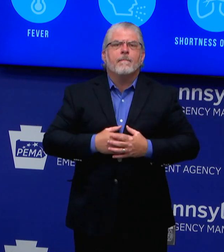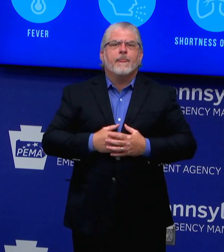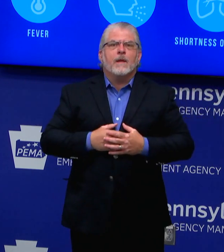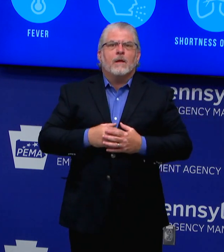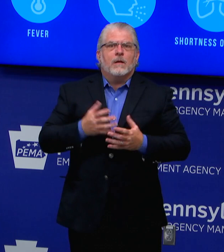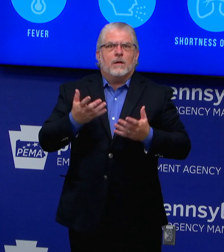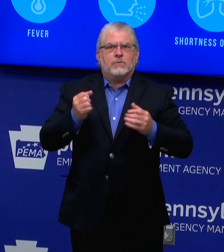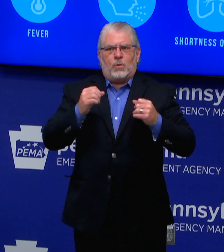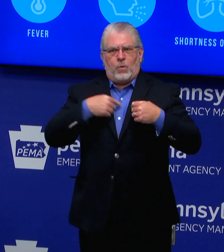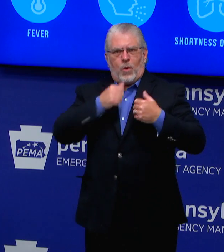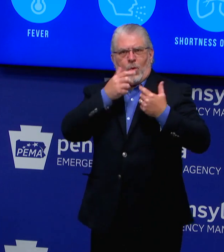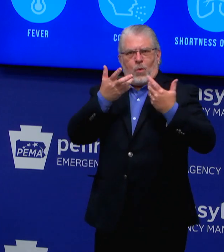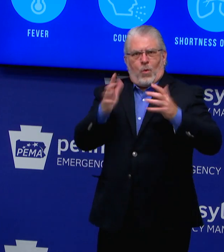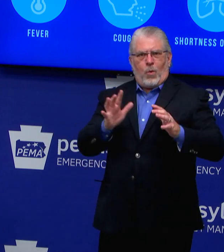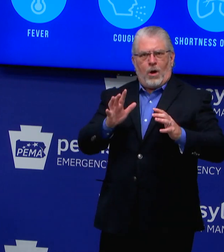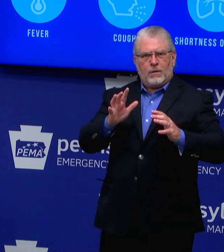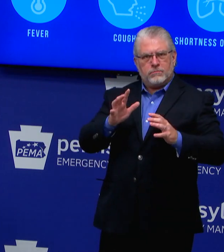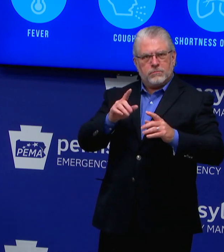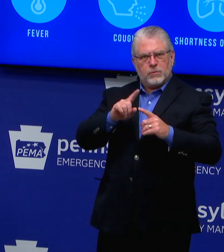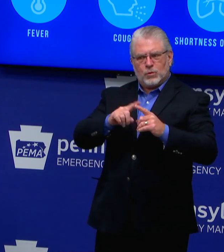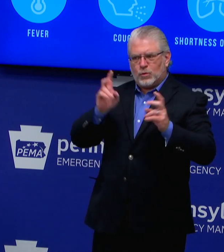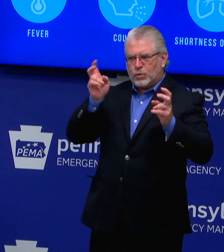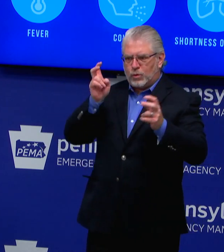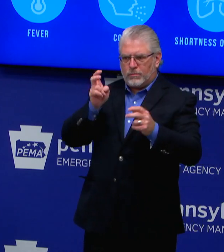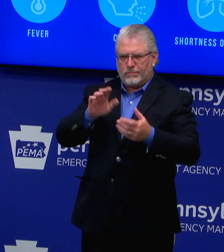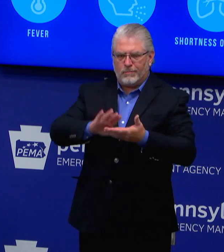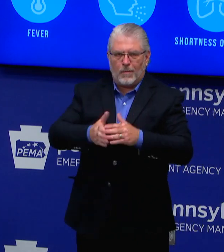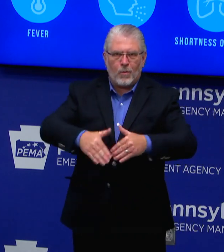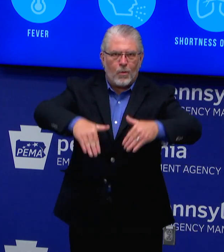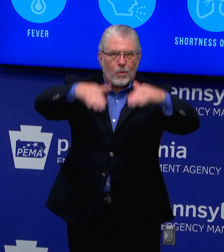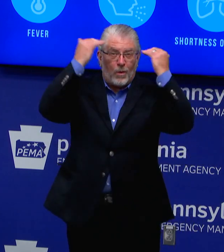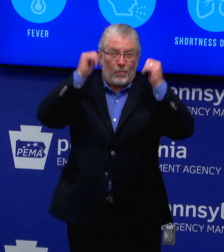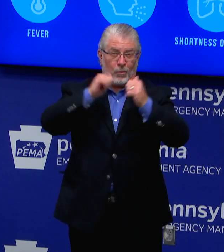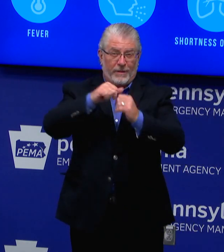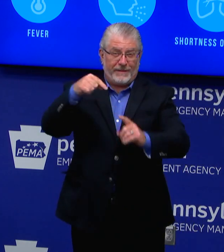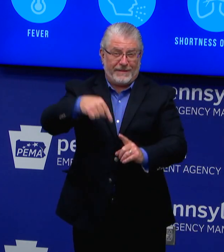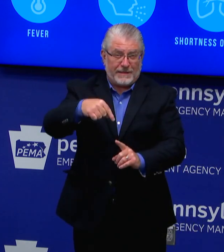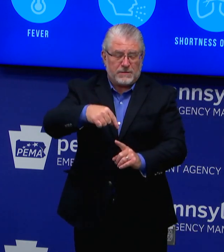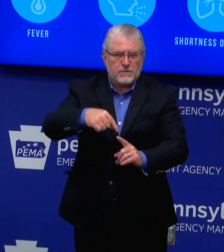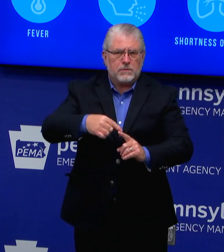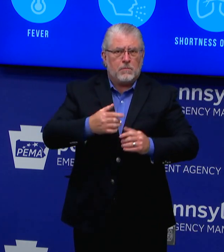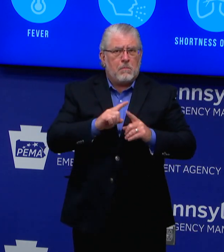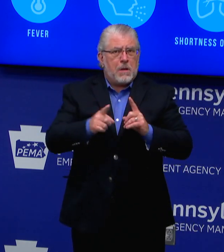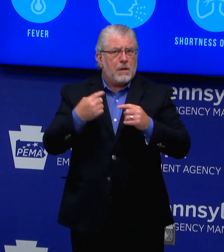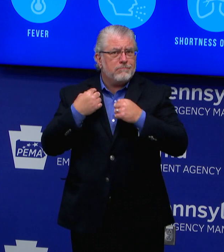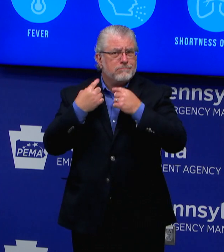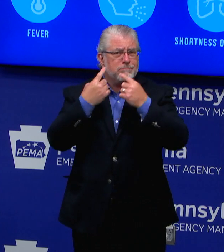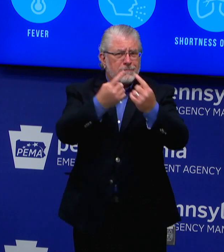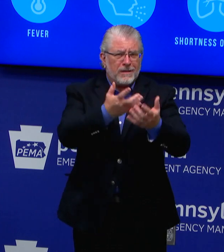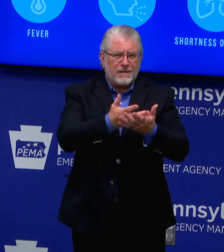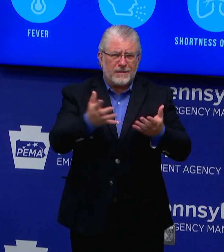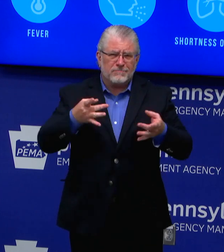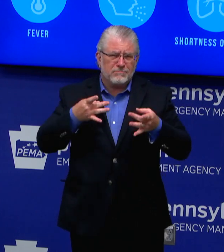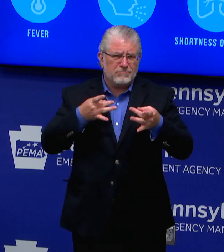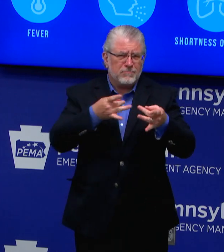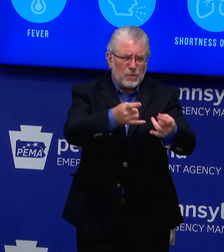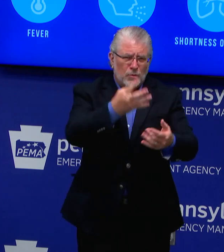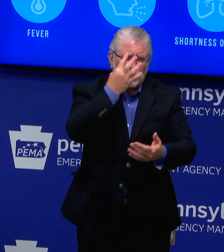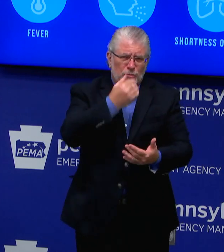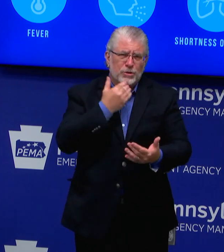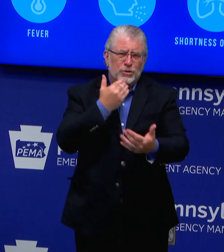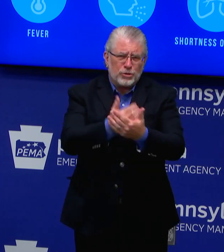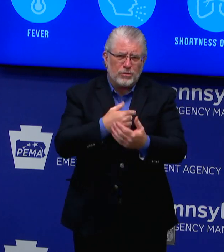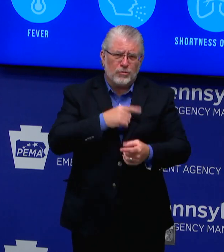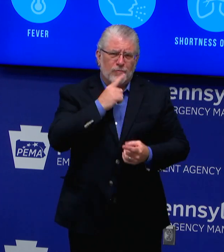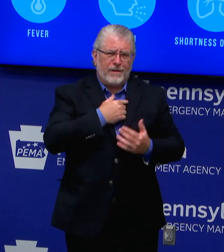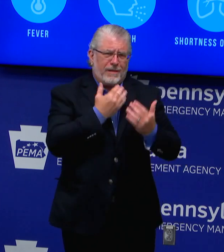because PEMA has efficiently and effectively done its job. So I'd like to thank the hardworking employees at PEMA for all